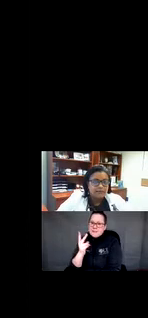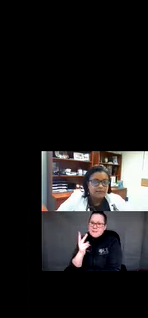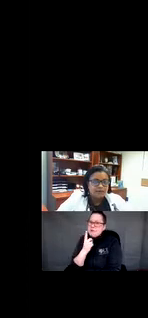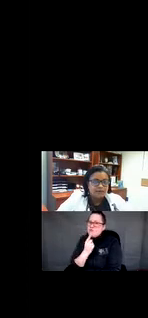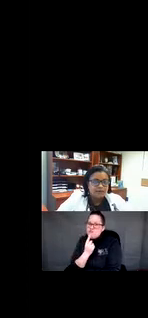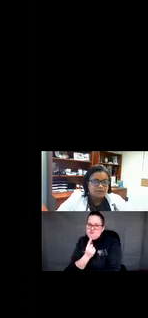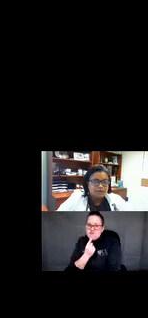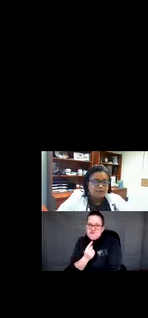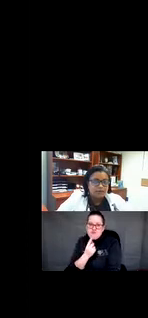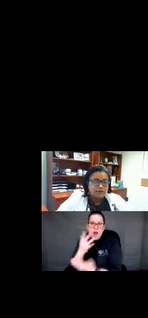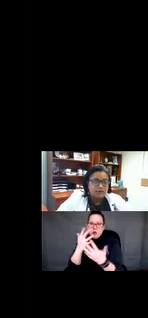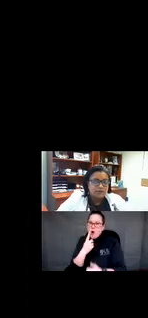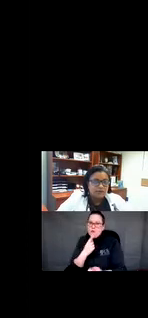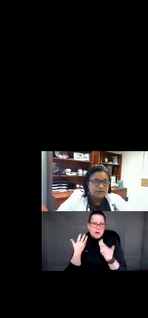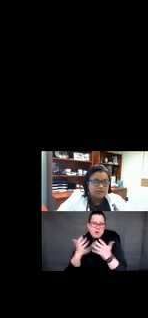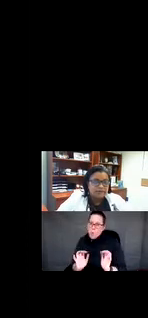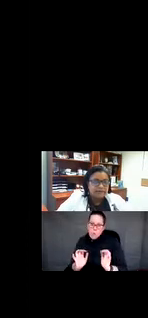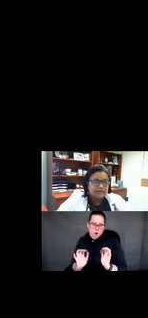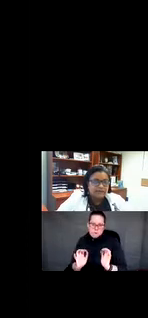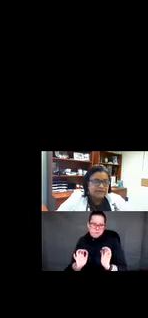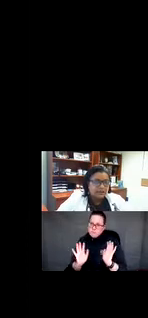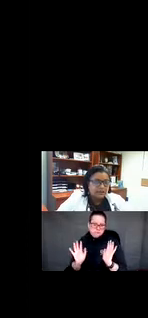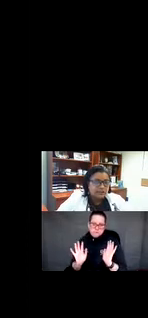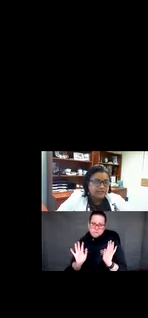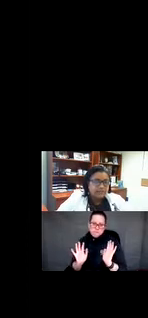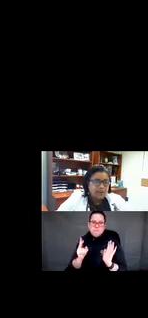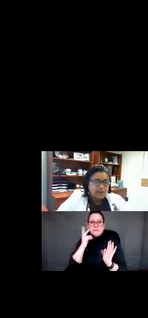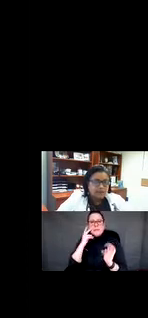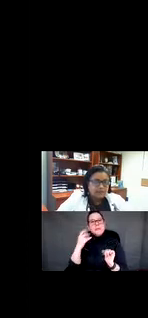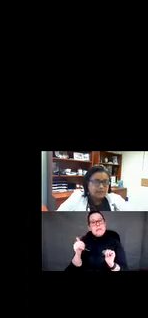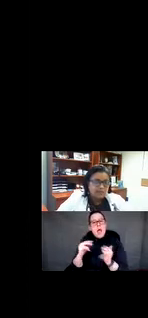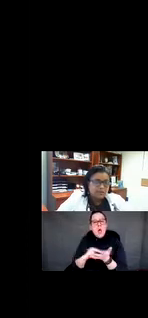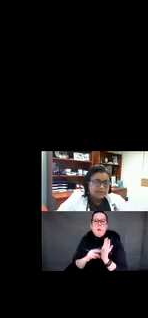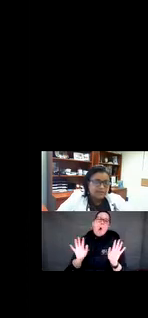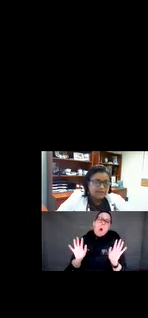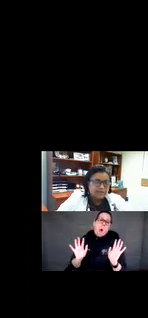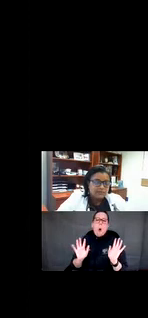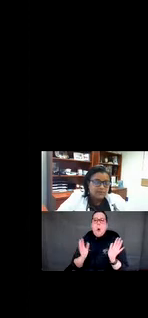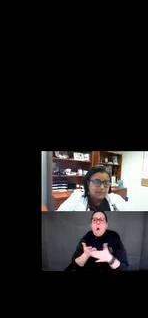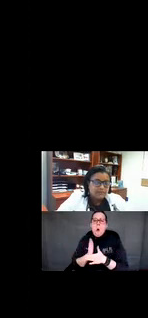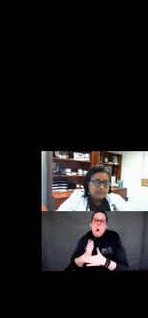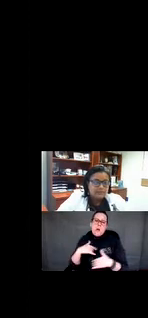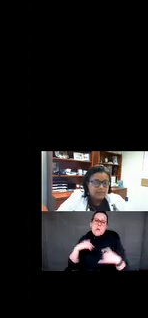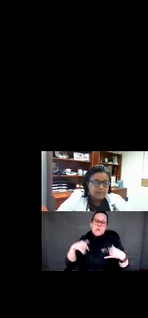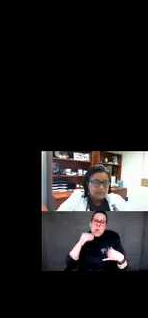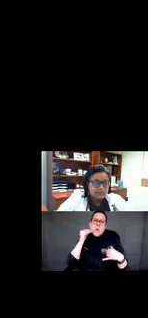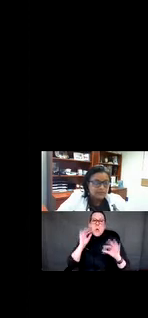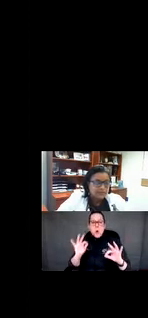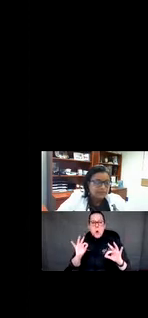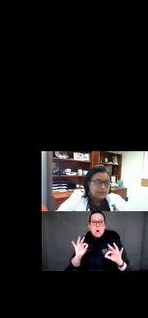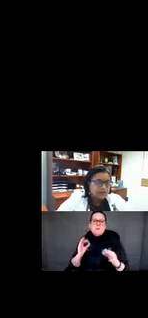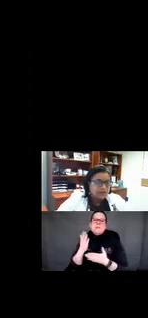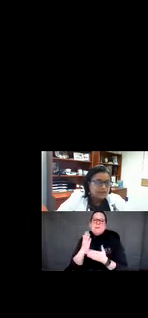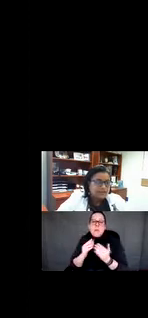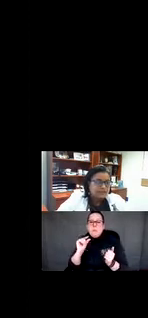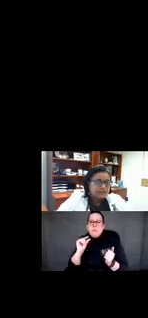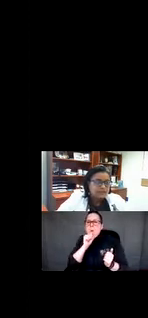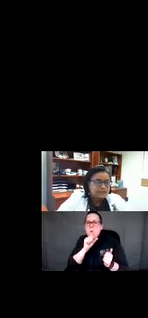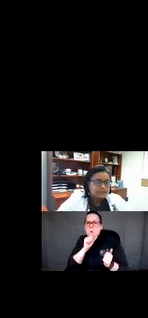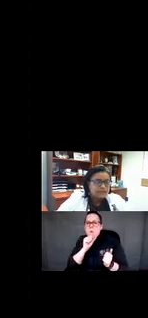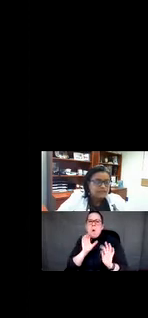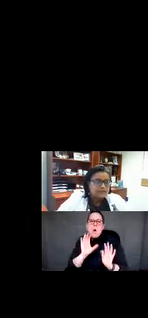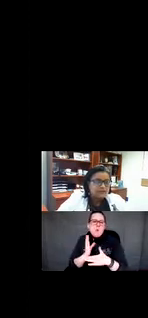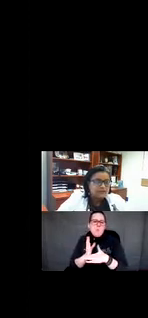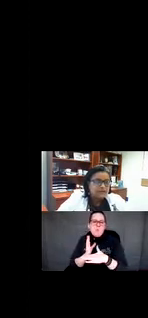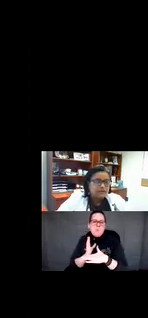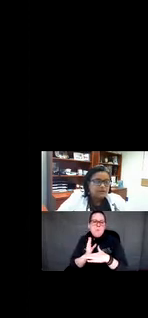red or dark red. You want to see yellow, which is mild, and you want to see this peach, a few peaches, which is moderate. And you look at